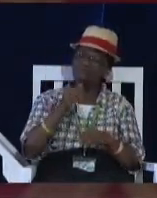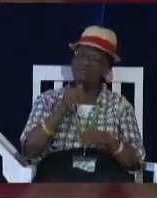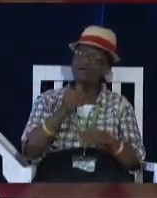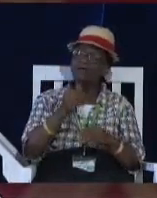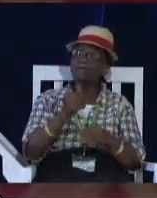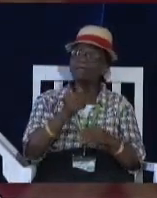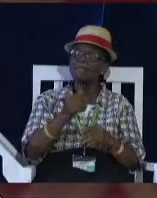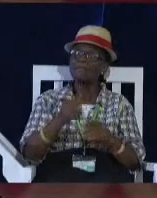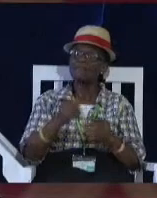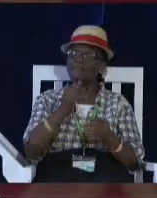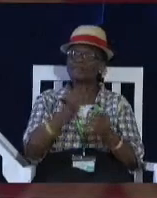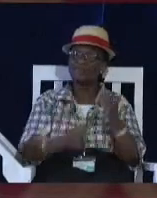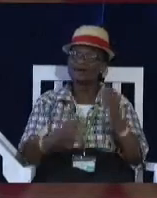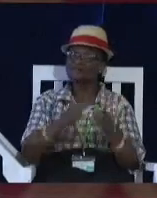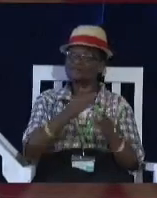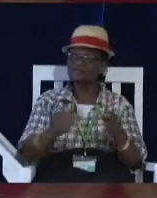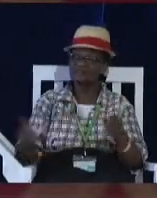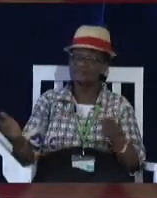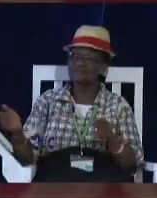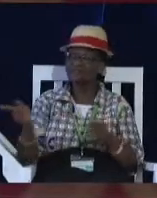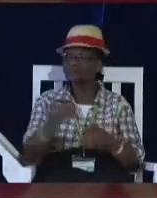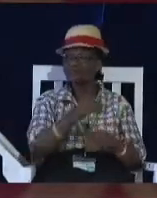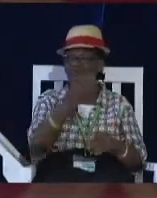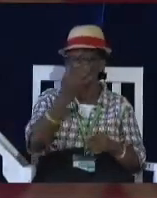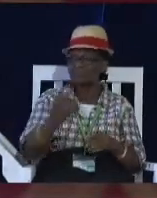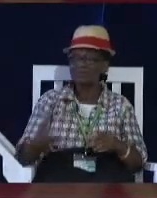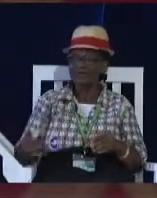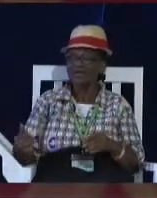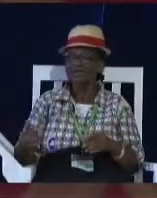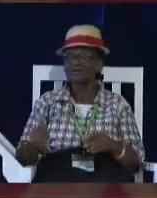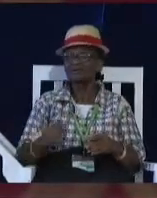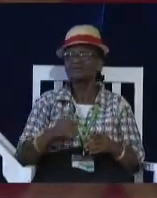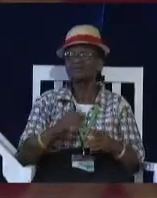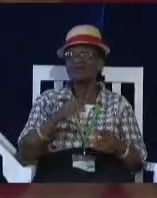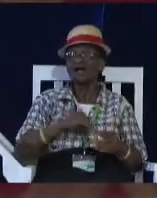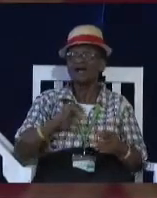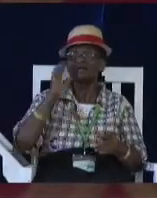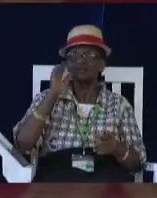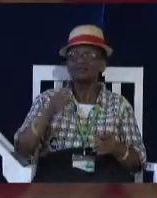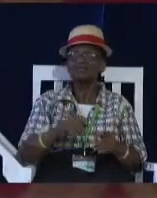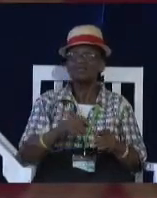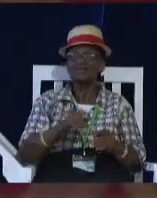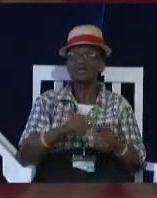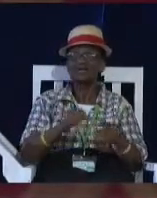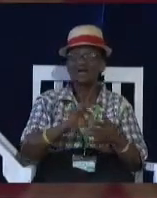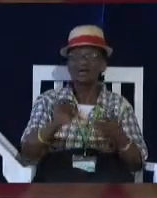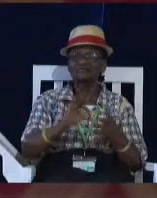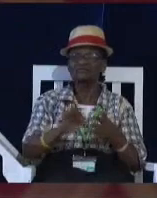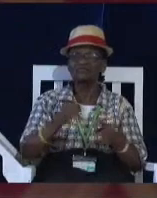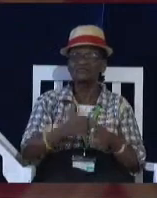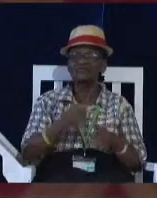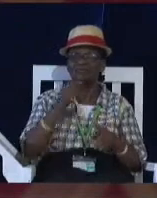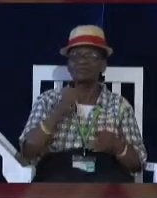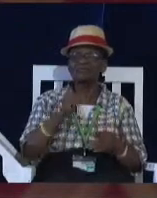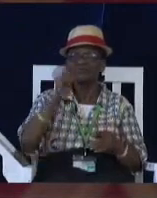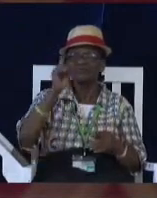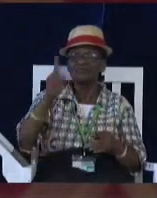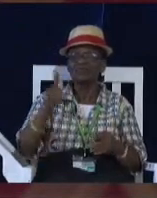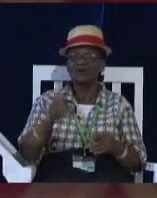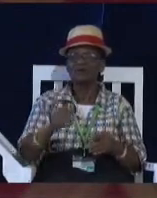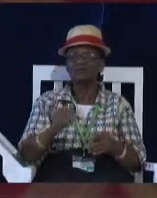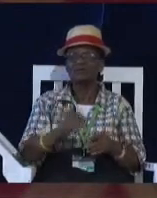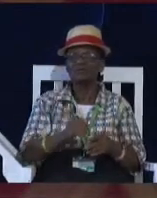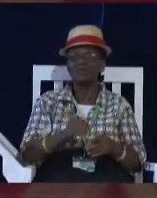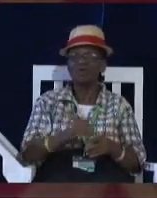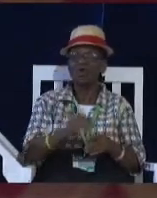your life to Jesus Christ. I'm going to count from one, all right,